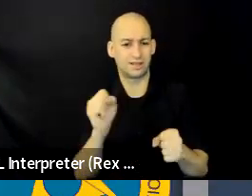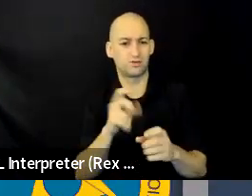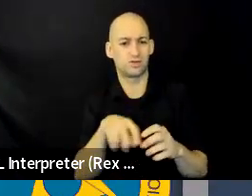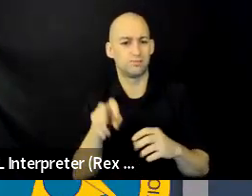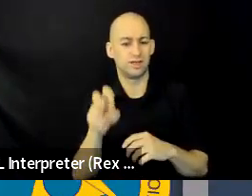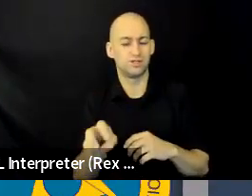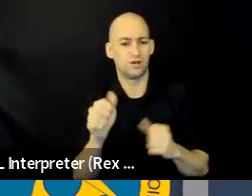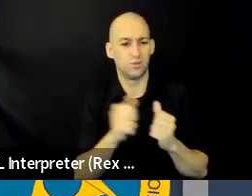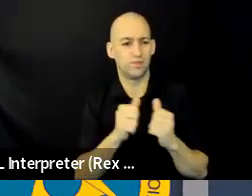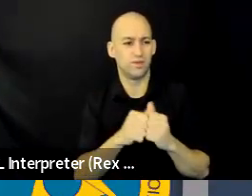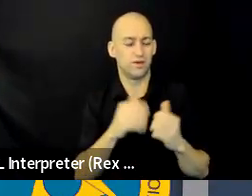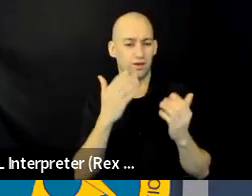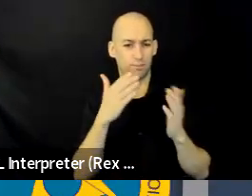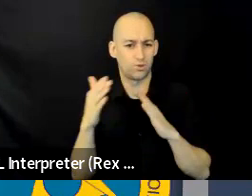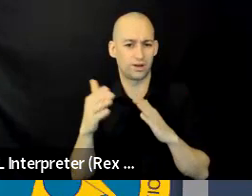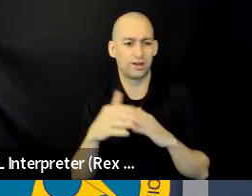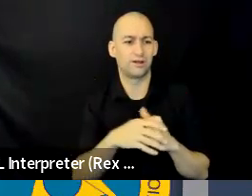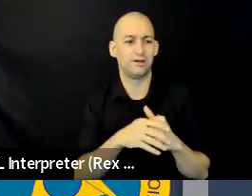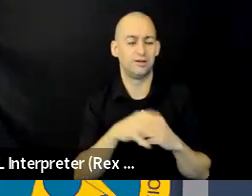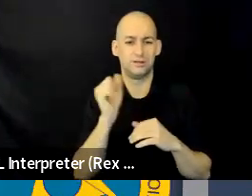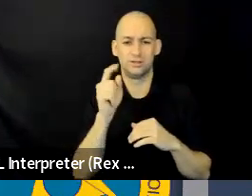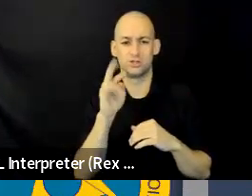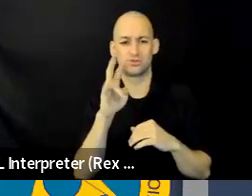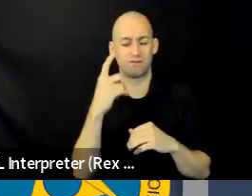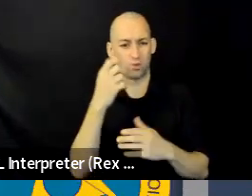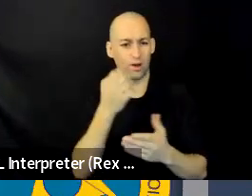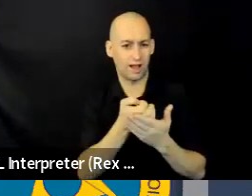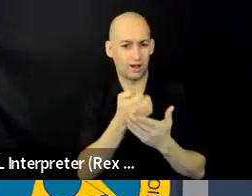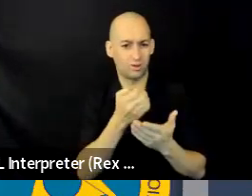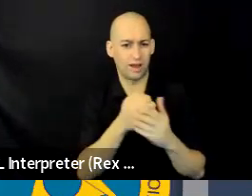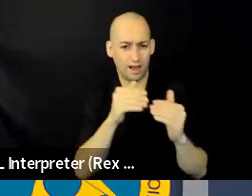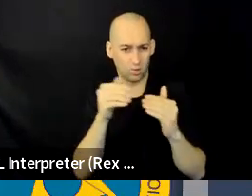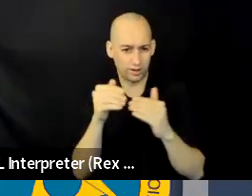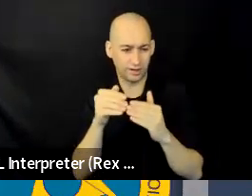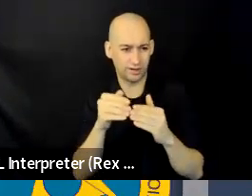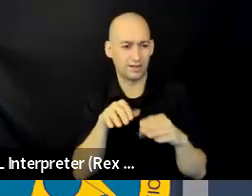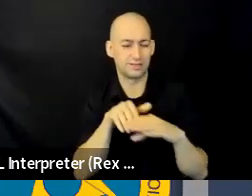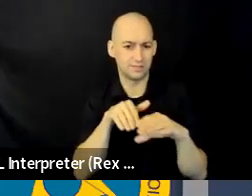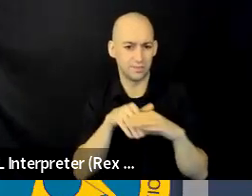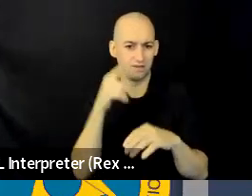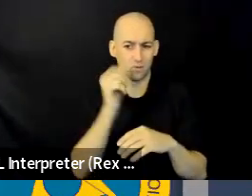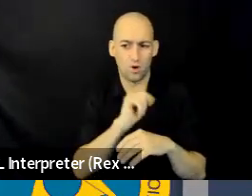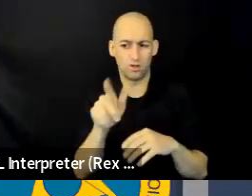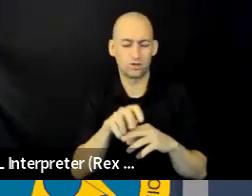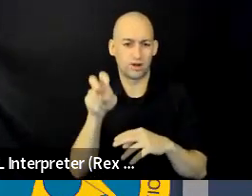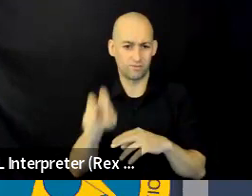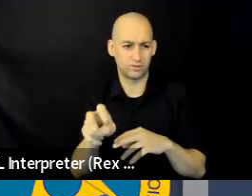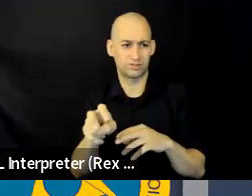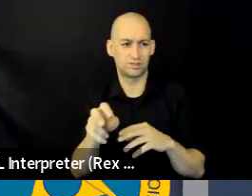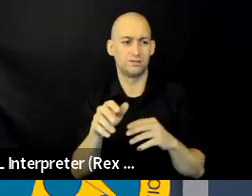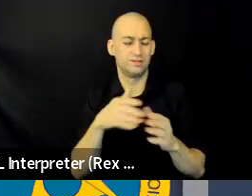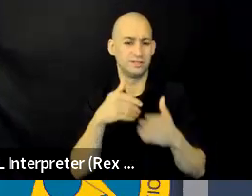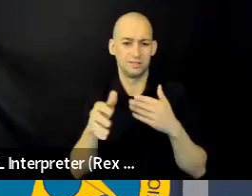community. Additionally, it strives for equity by providing improved accessibility for all travelers, regardless of their mode